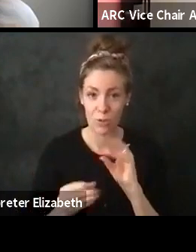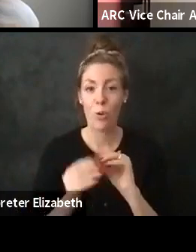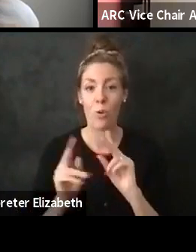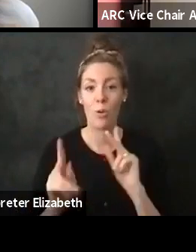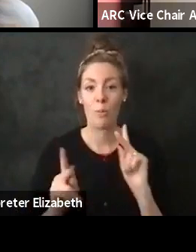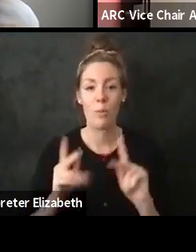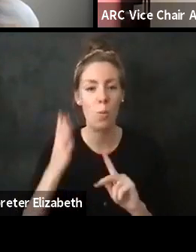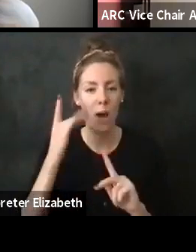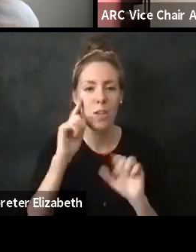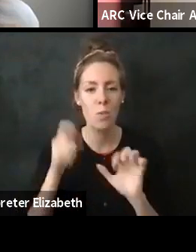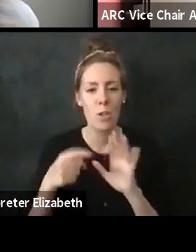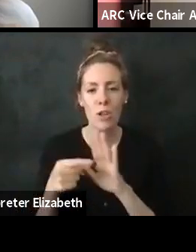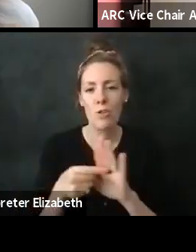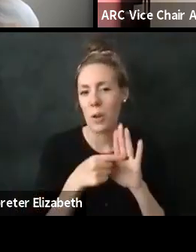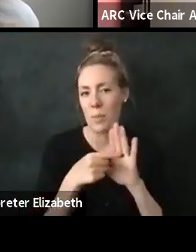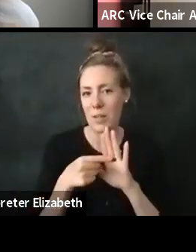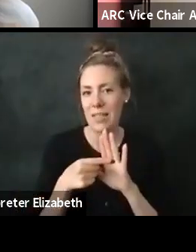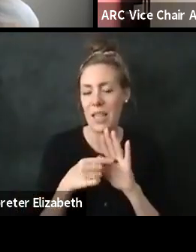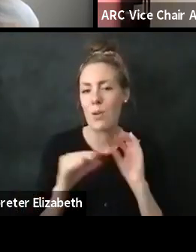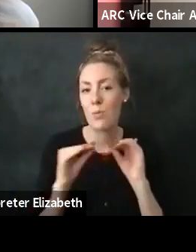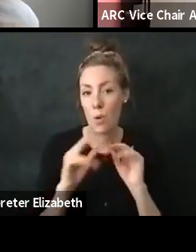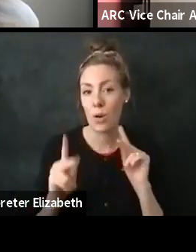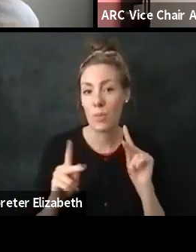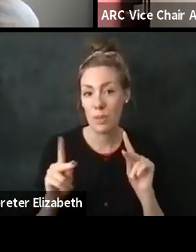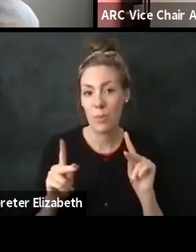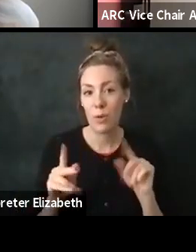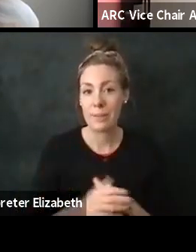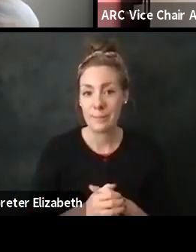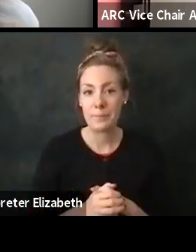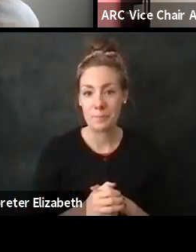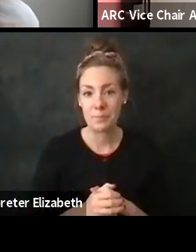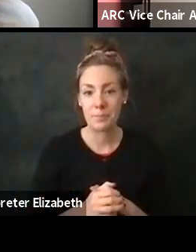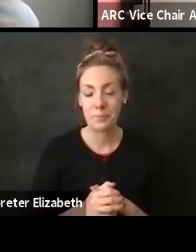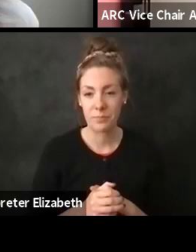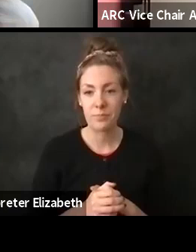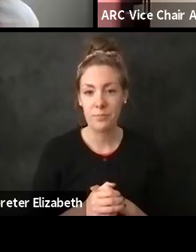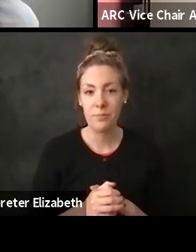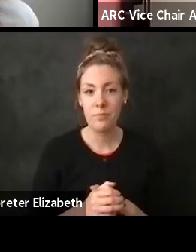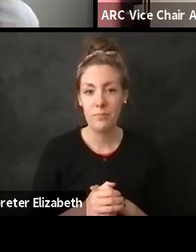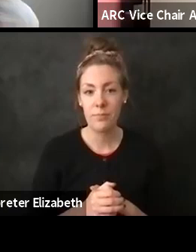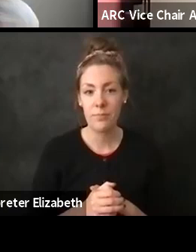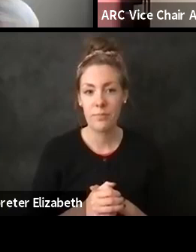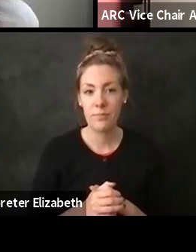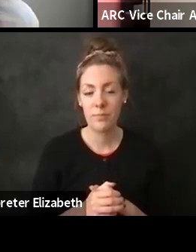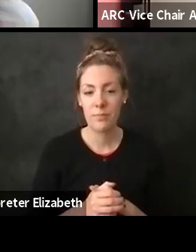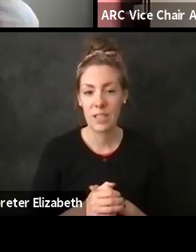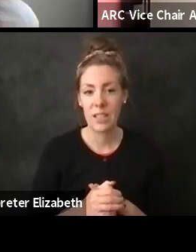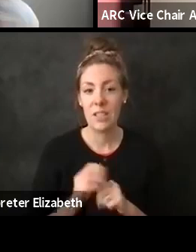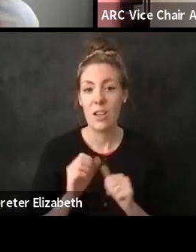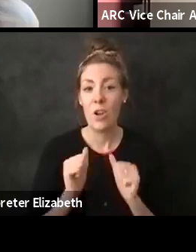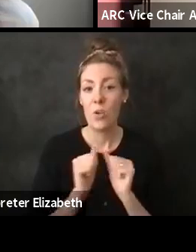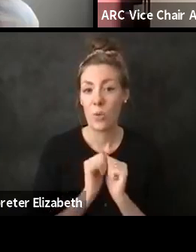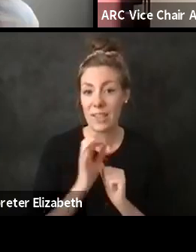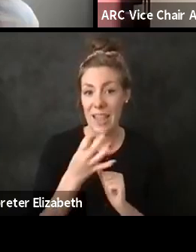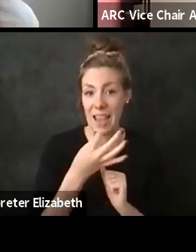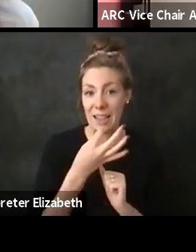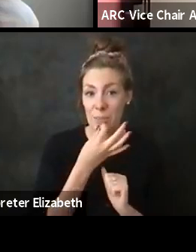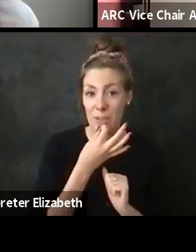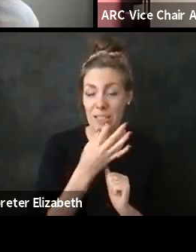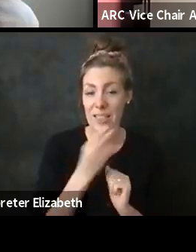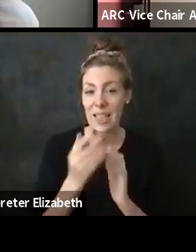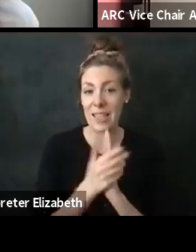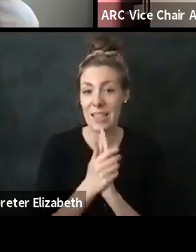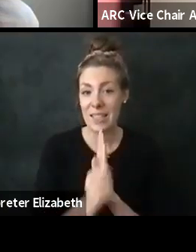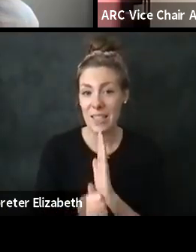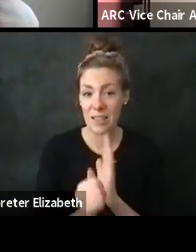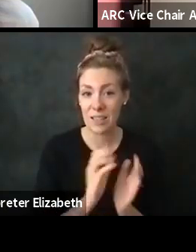more representational. So, you know, with the expertise, the skills of the